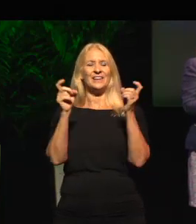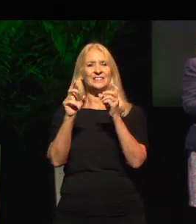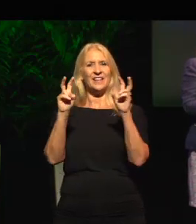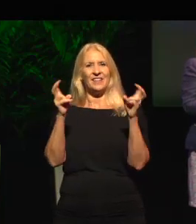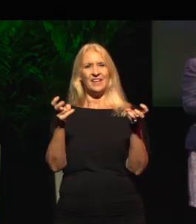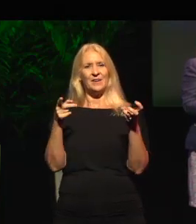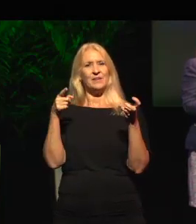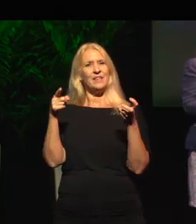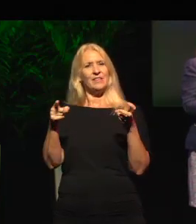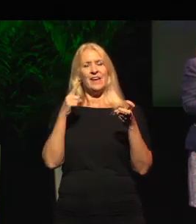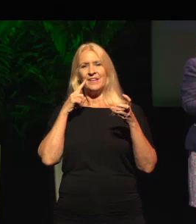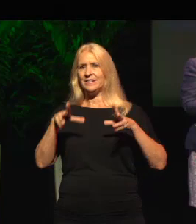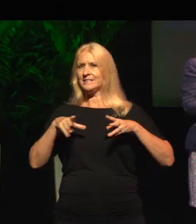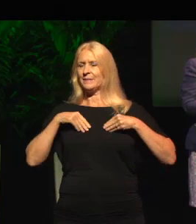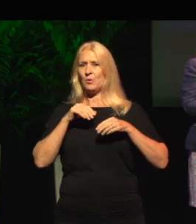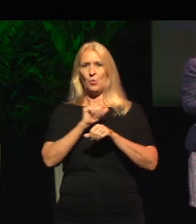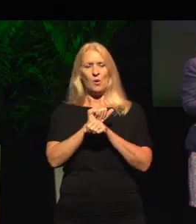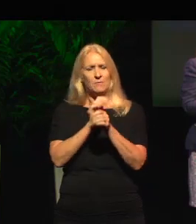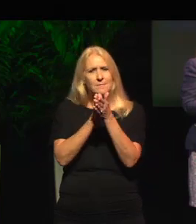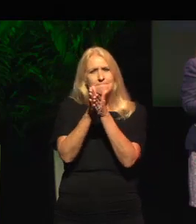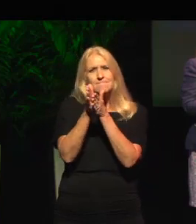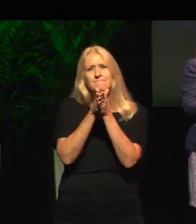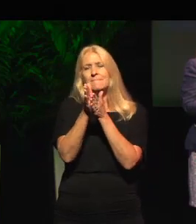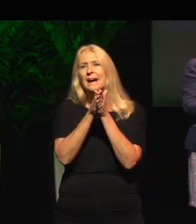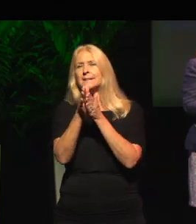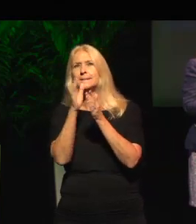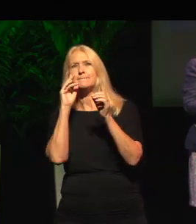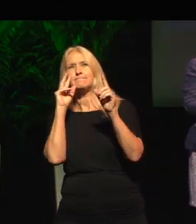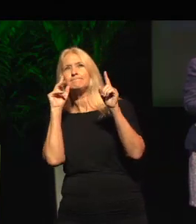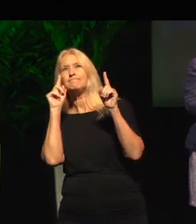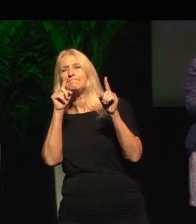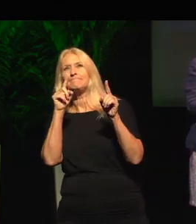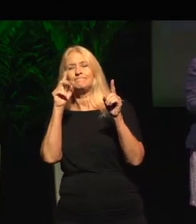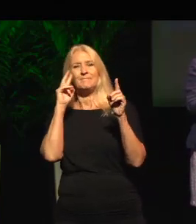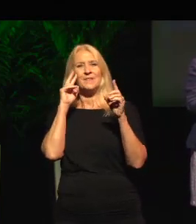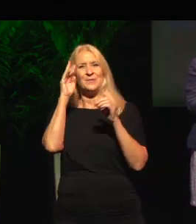work with passion and an eye towards innovation.